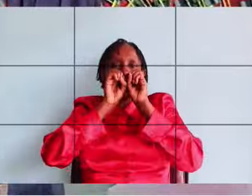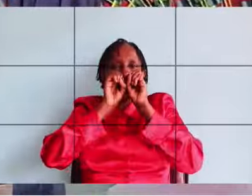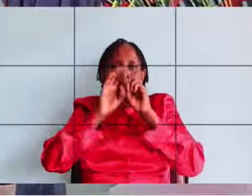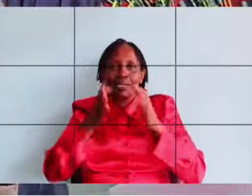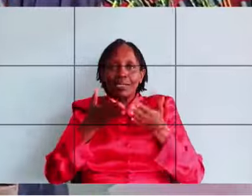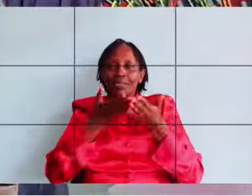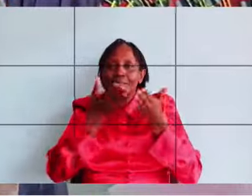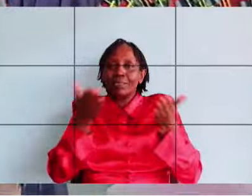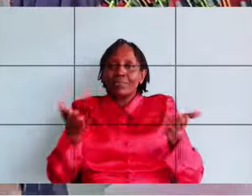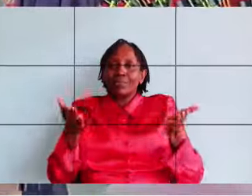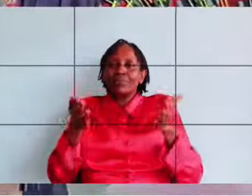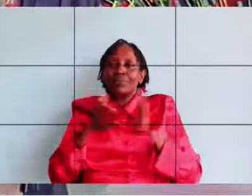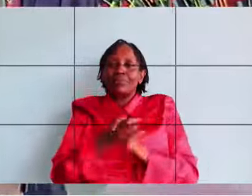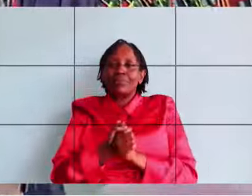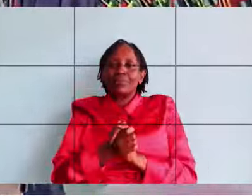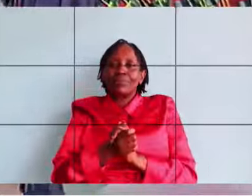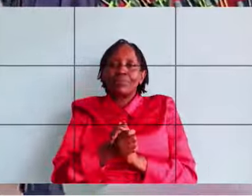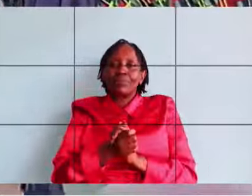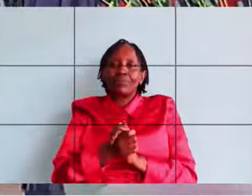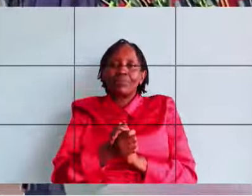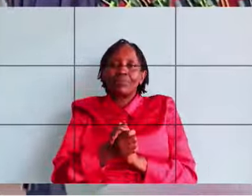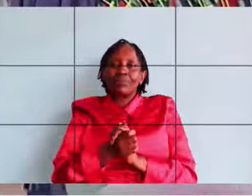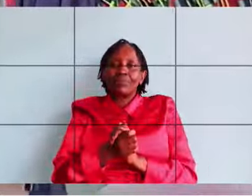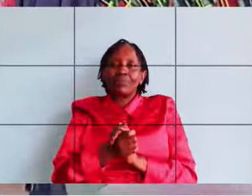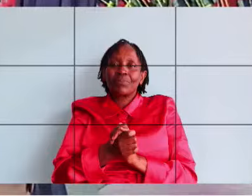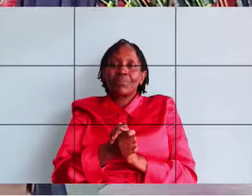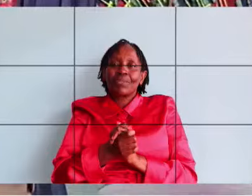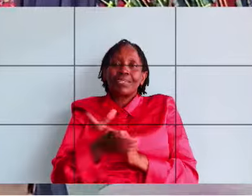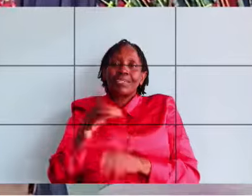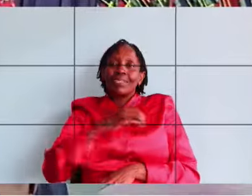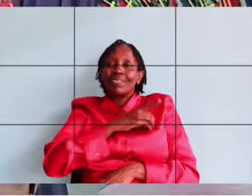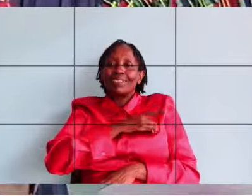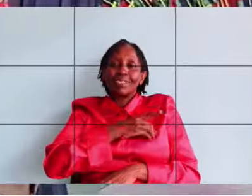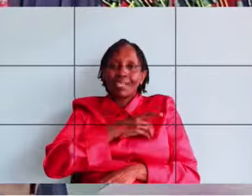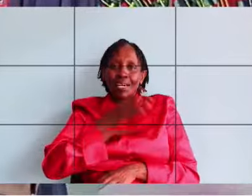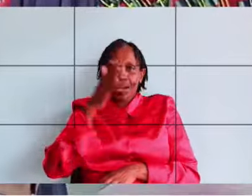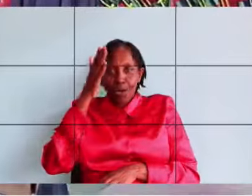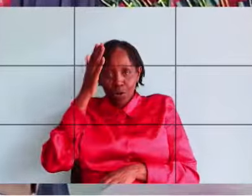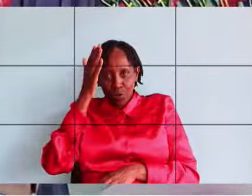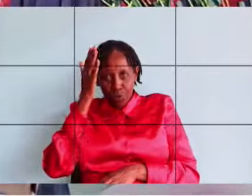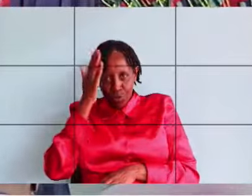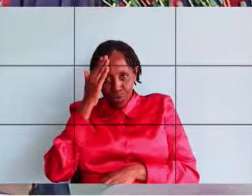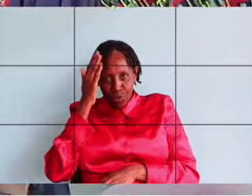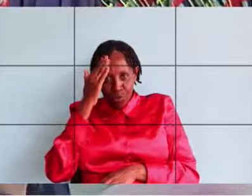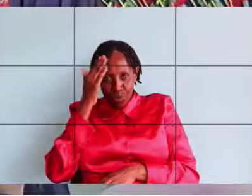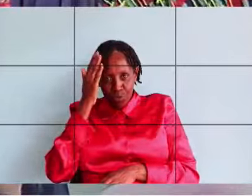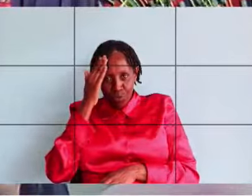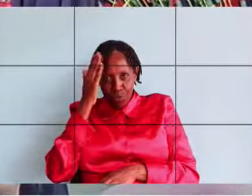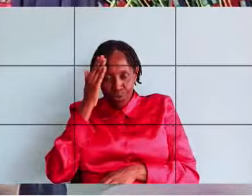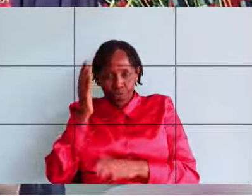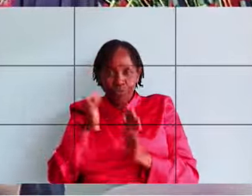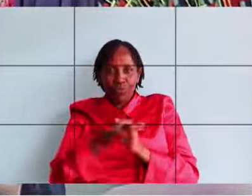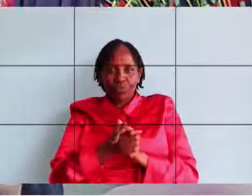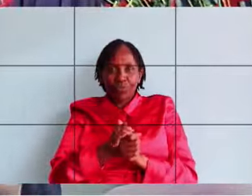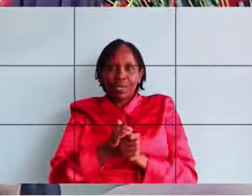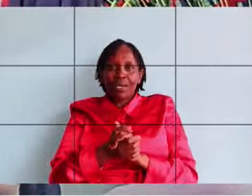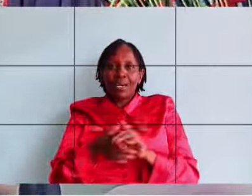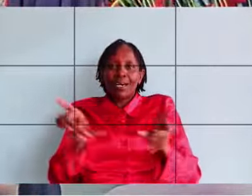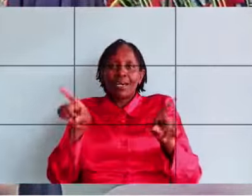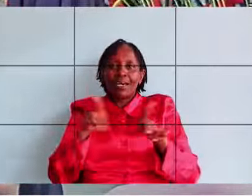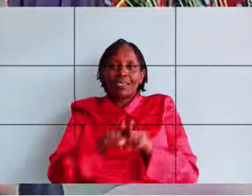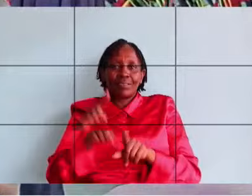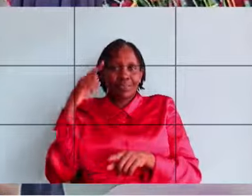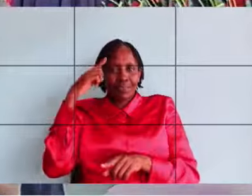bear fruit in your life. May you desire to know him, that you may share him with all. As you think about